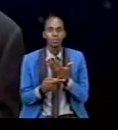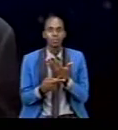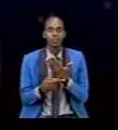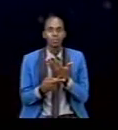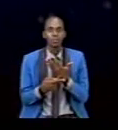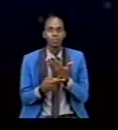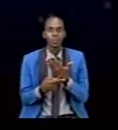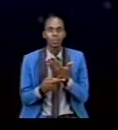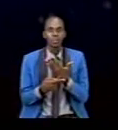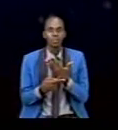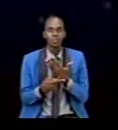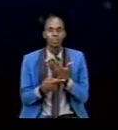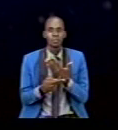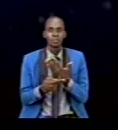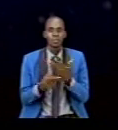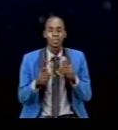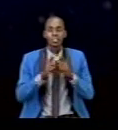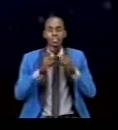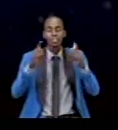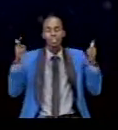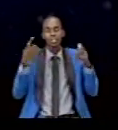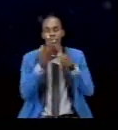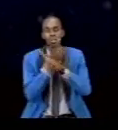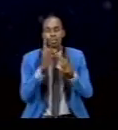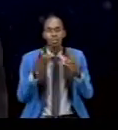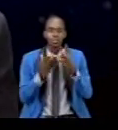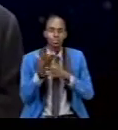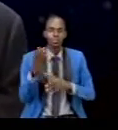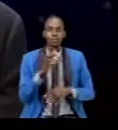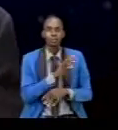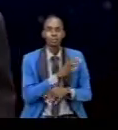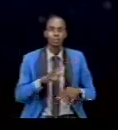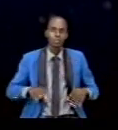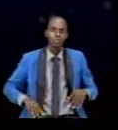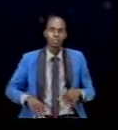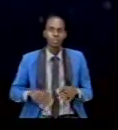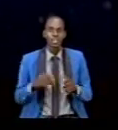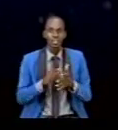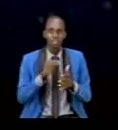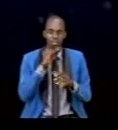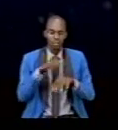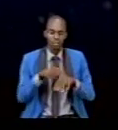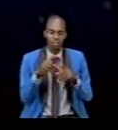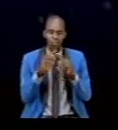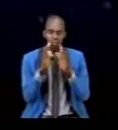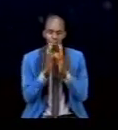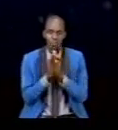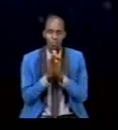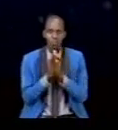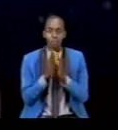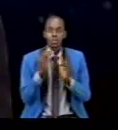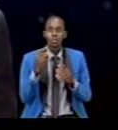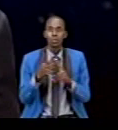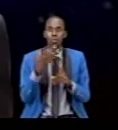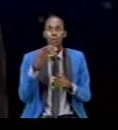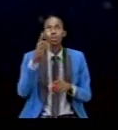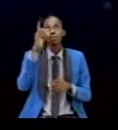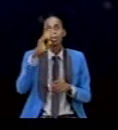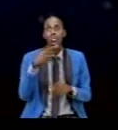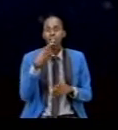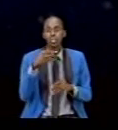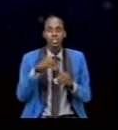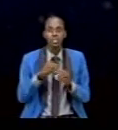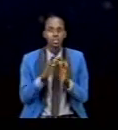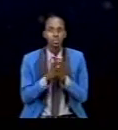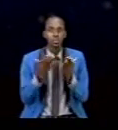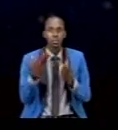Supernatural deliverance through Christ. It's time to pray. The word of God tells us in Acts chapter 2,